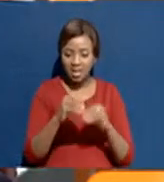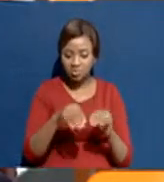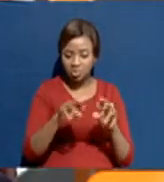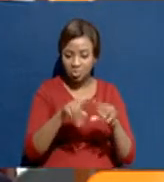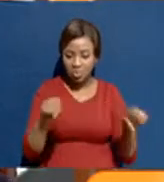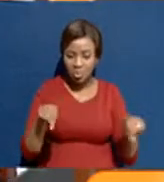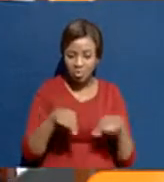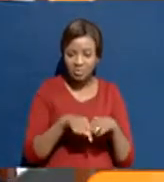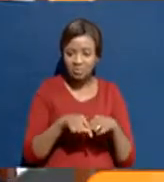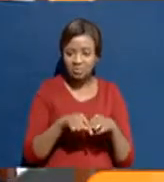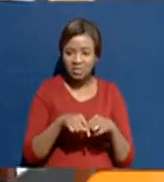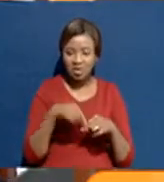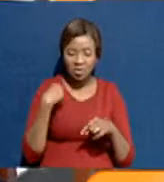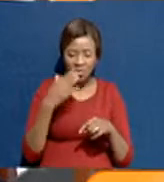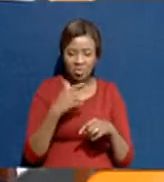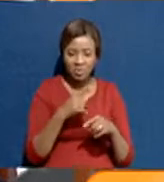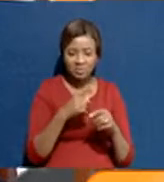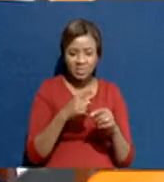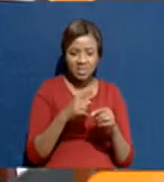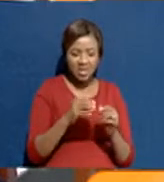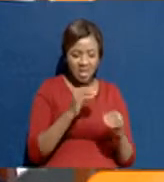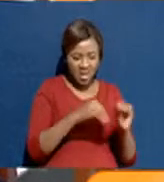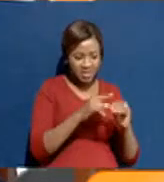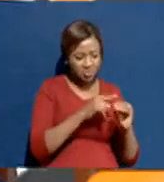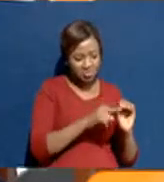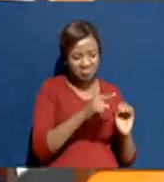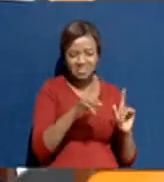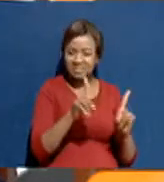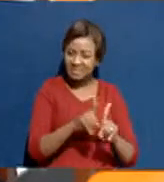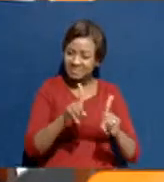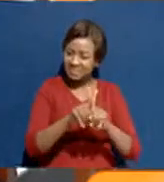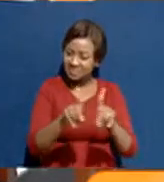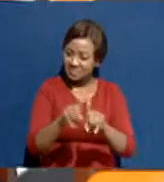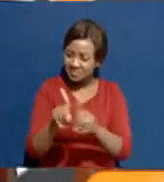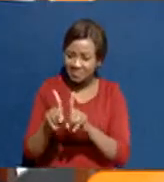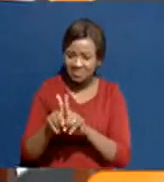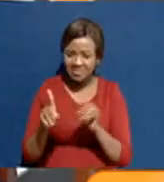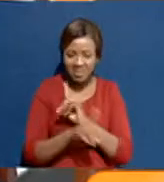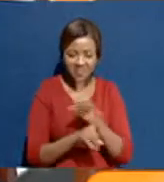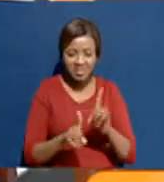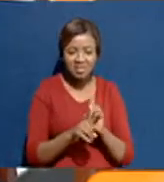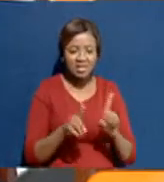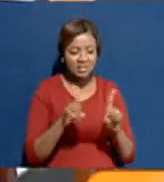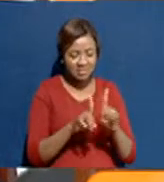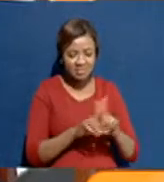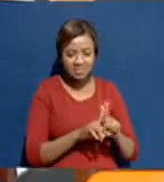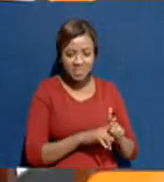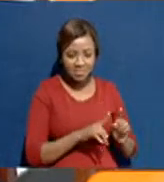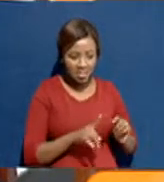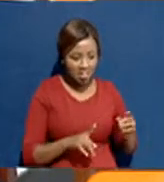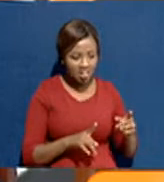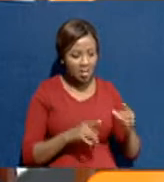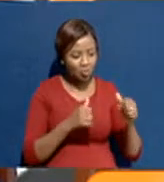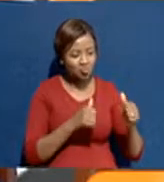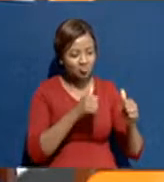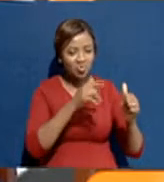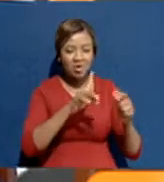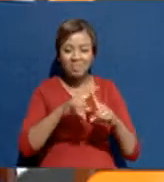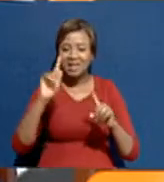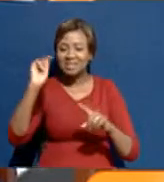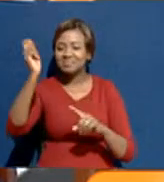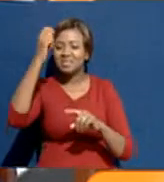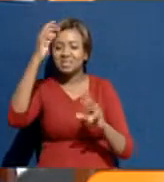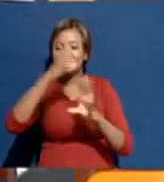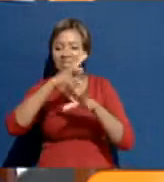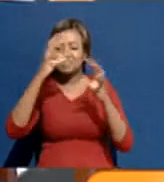and only one is always wrong, again, is something which I don't know. But once you announce the results, I think I